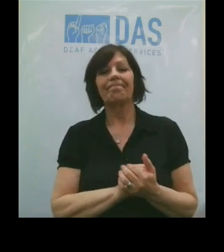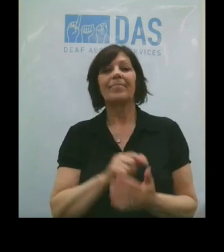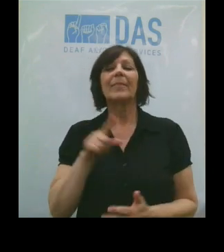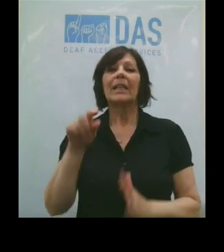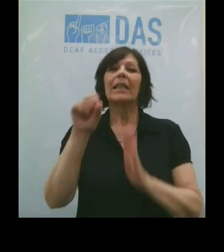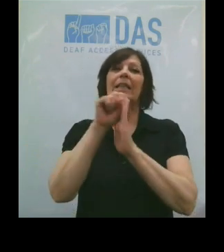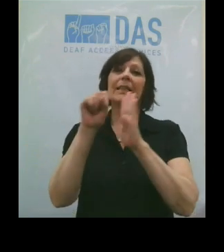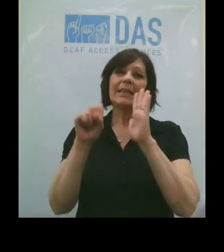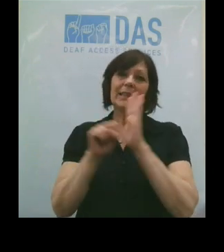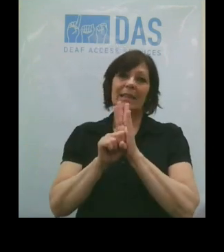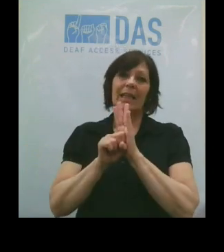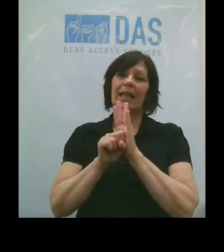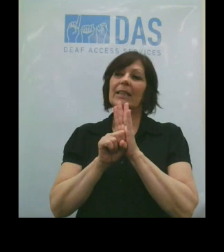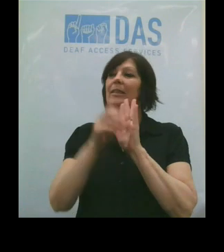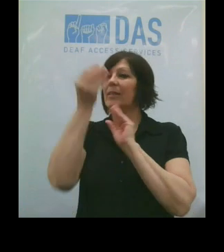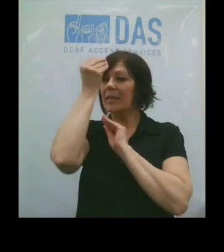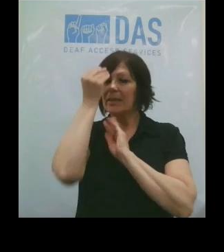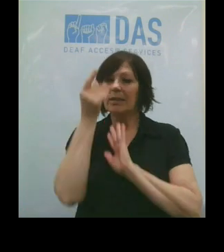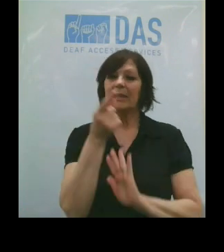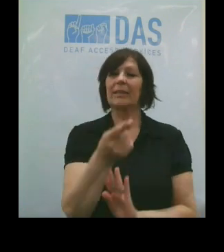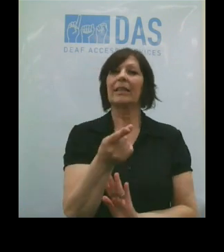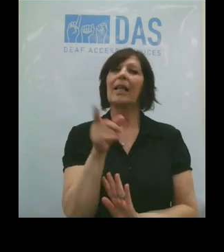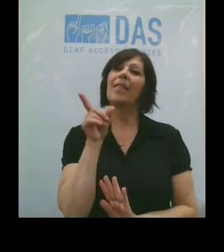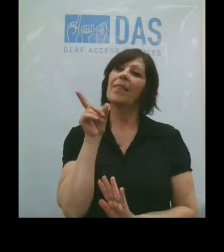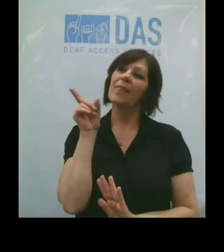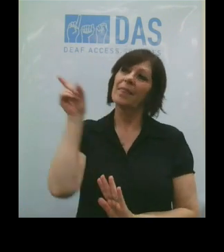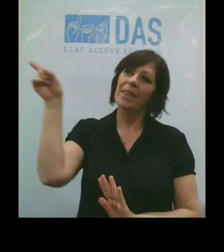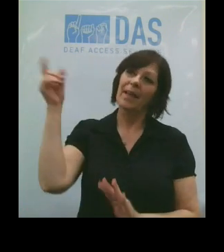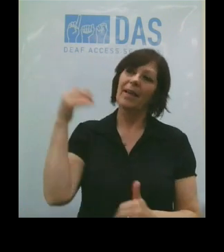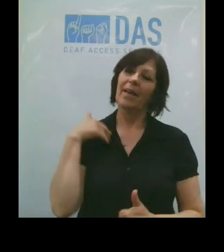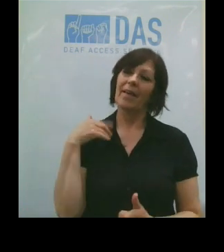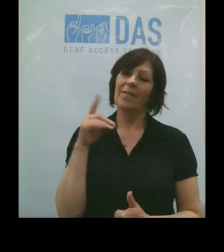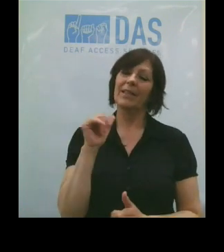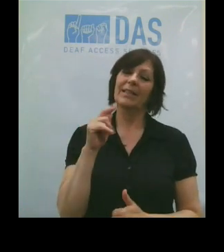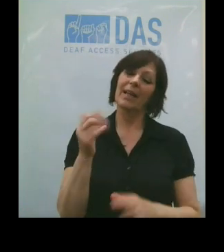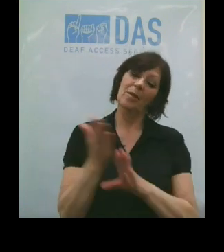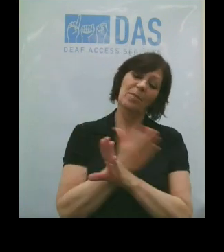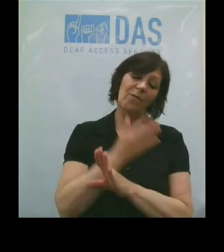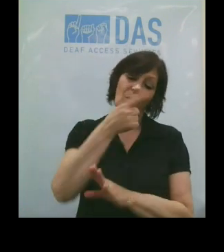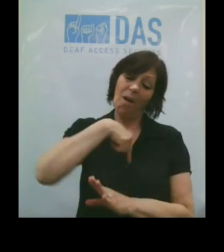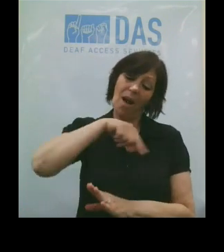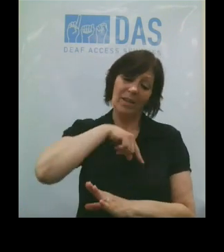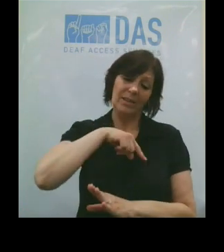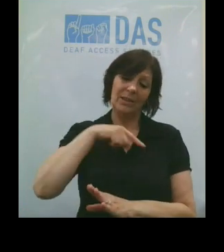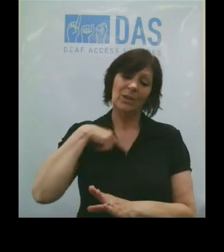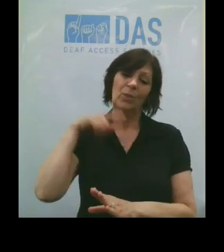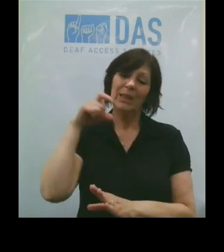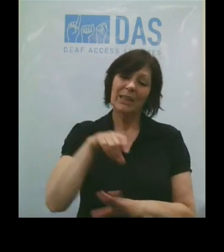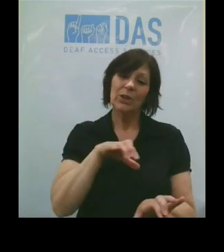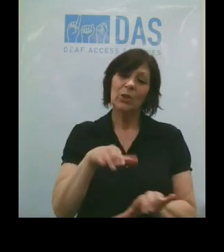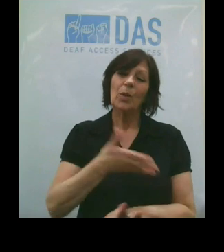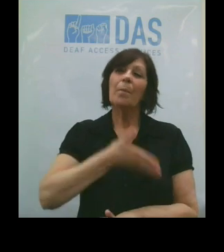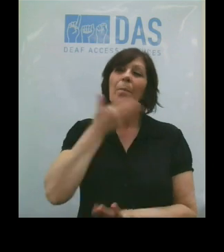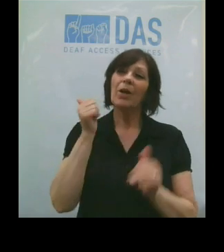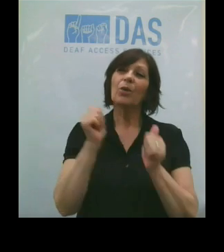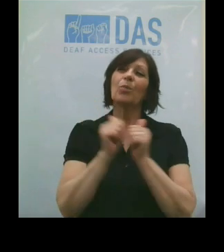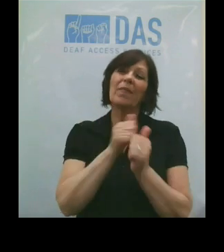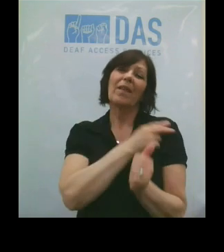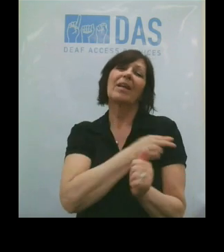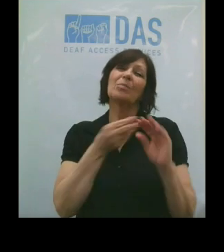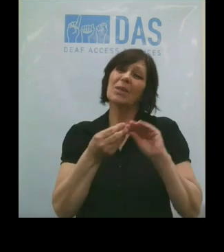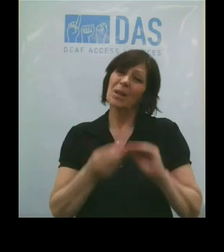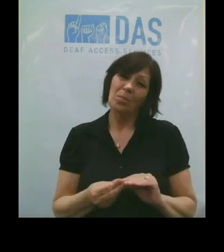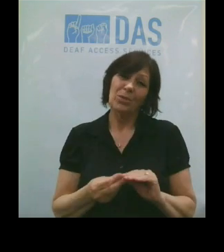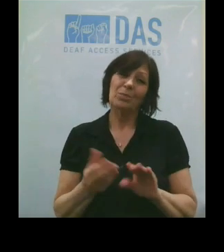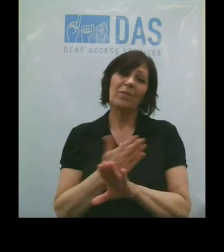state put this up earlier because truthfully they have the data before everyone else. So we need to do a little bit better on the hospitalizations for the